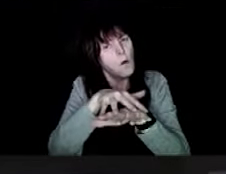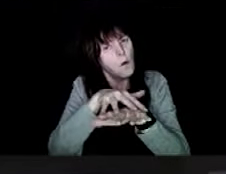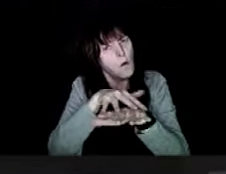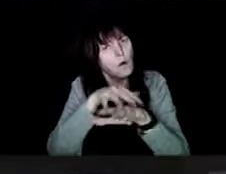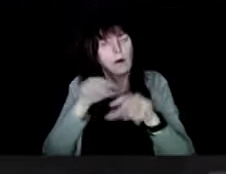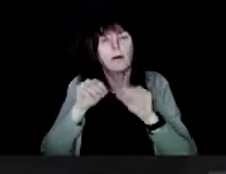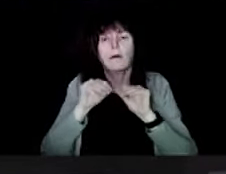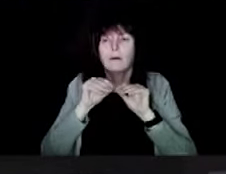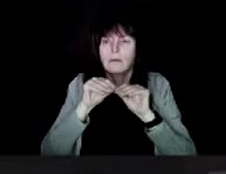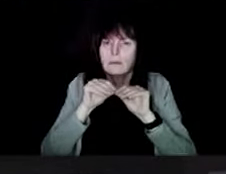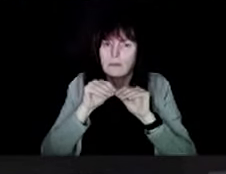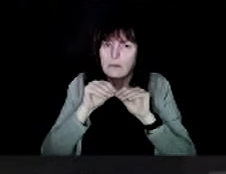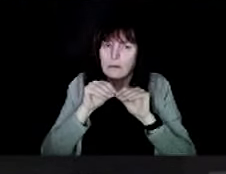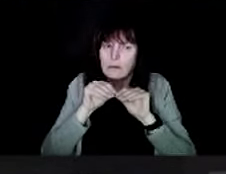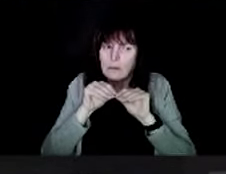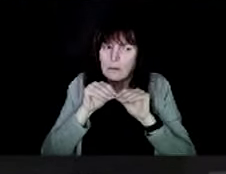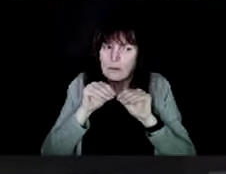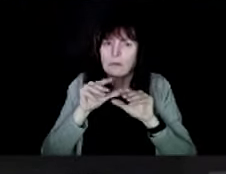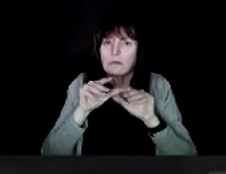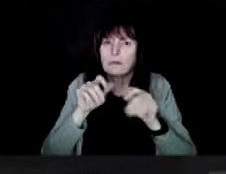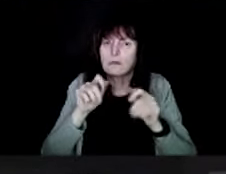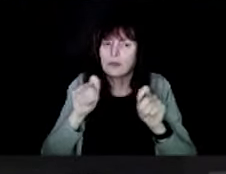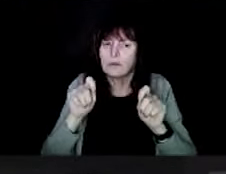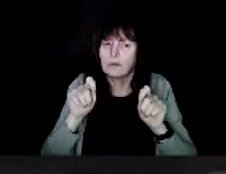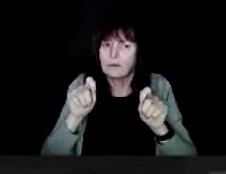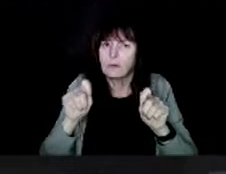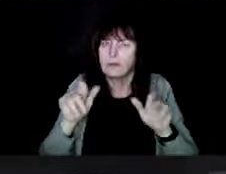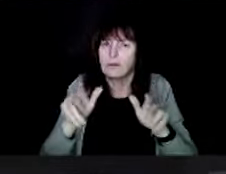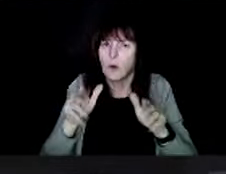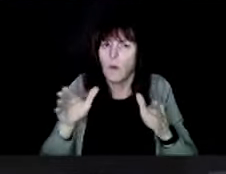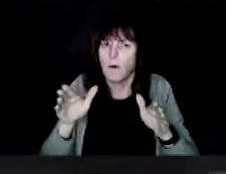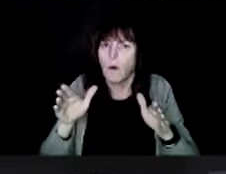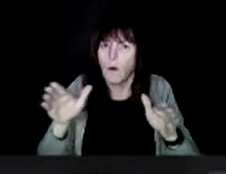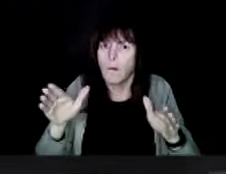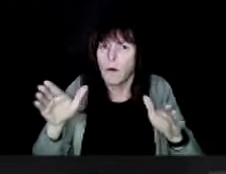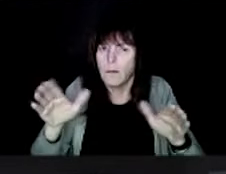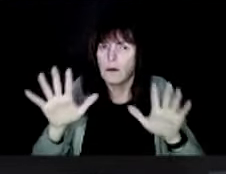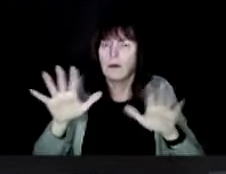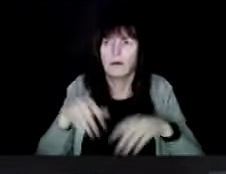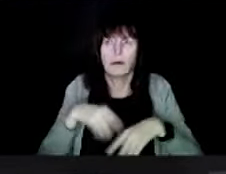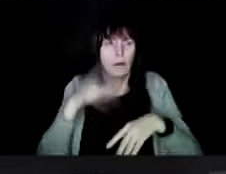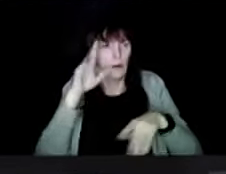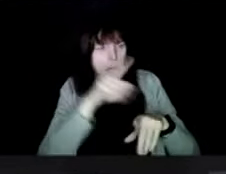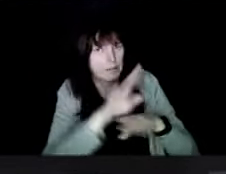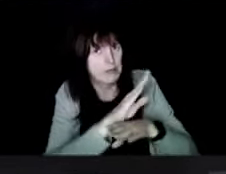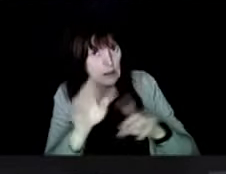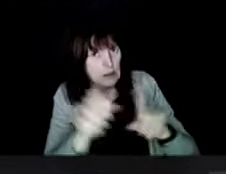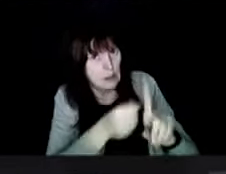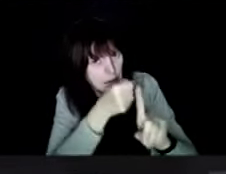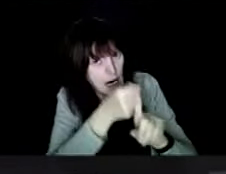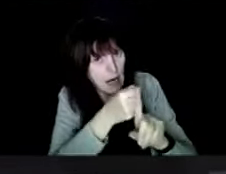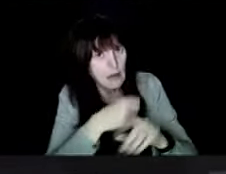for those venues that were affected. We anticipate reopening in a staged and phased manner.